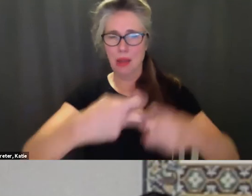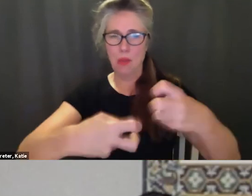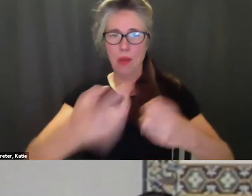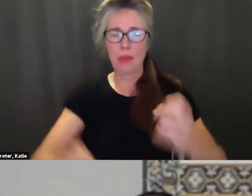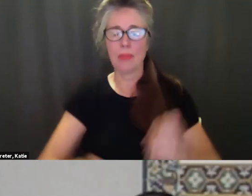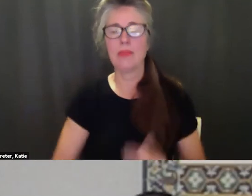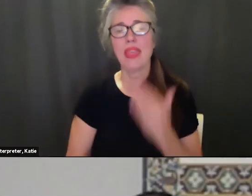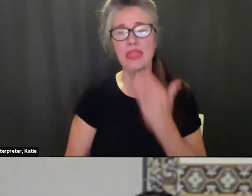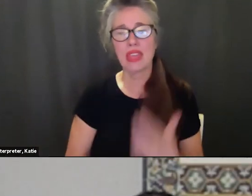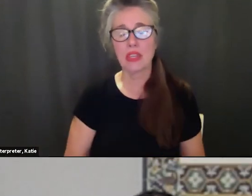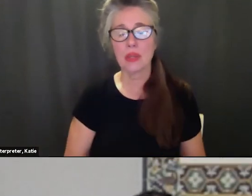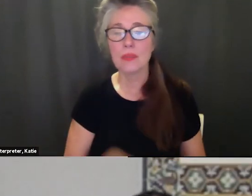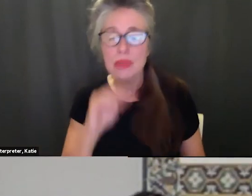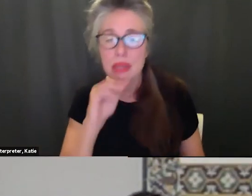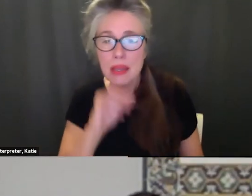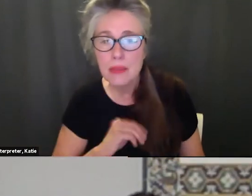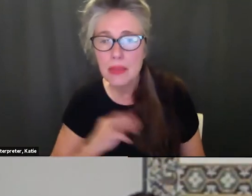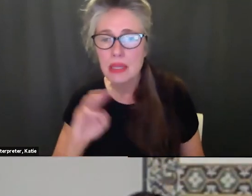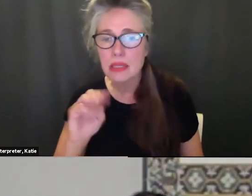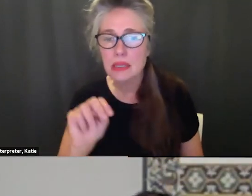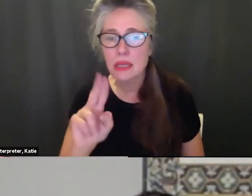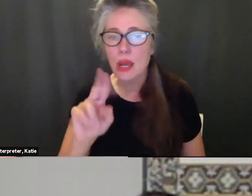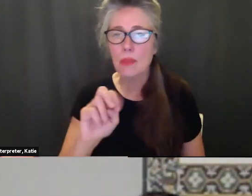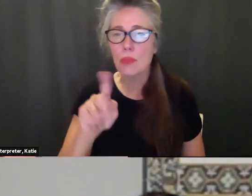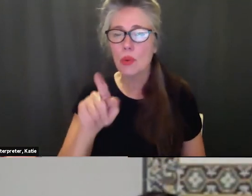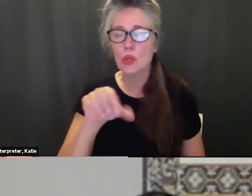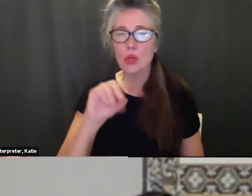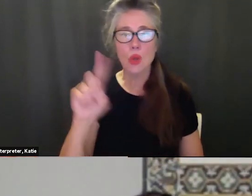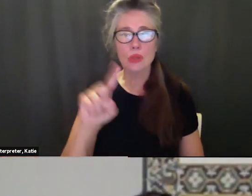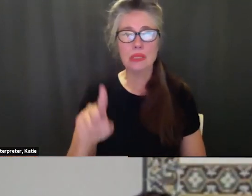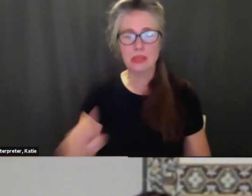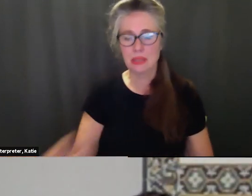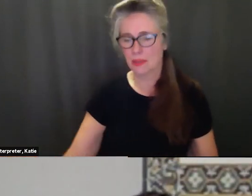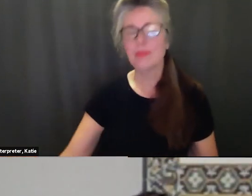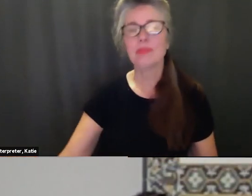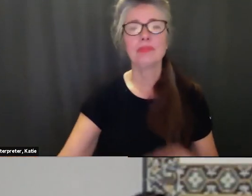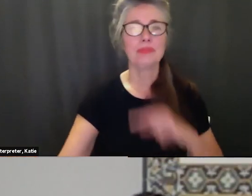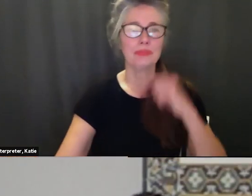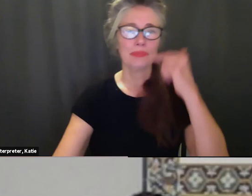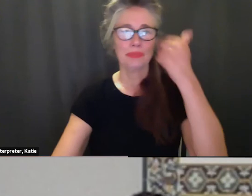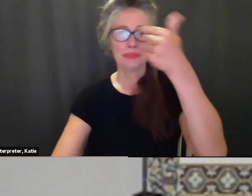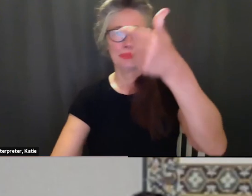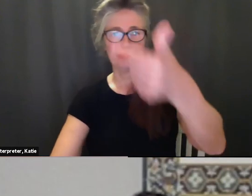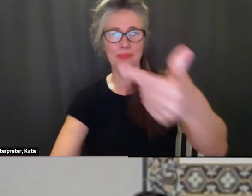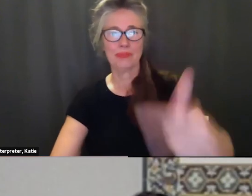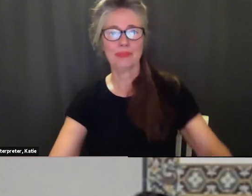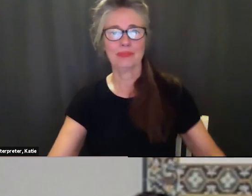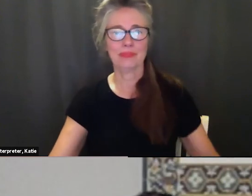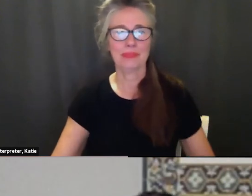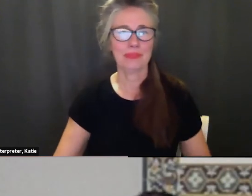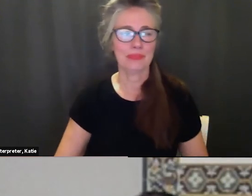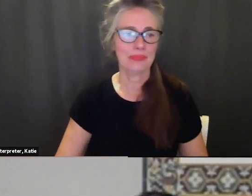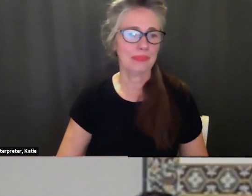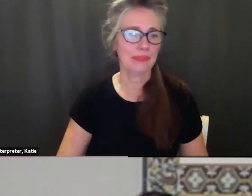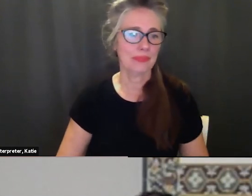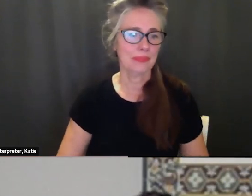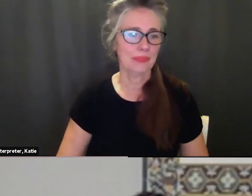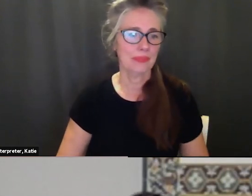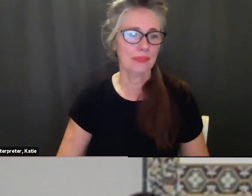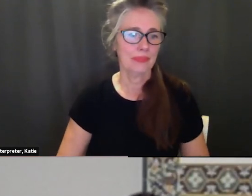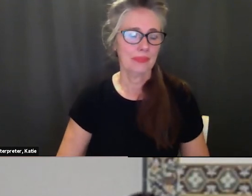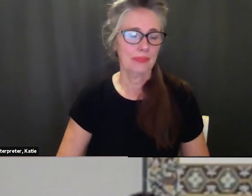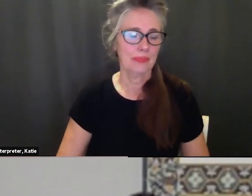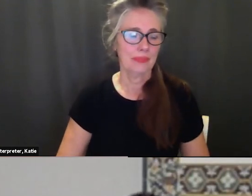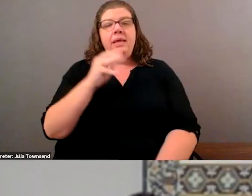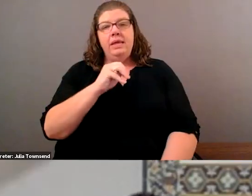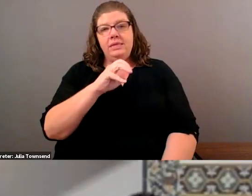Ms. Munoz. Yes, I'd also, agree with my sister board members and with Ms. Sims Moulton in terms of having